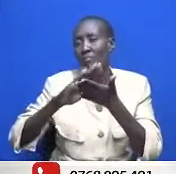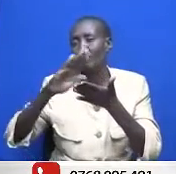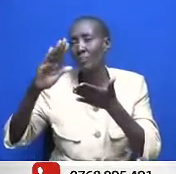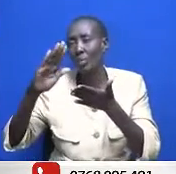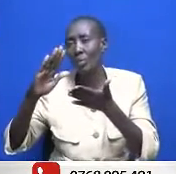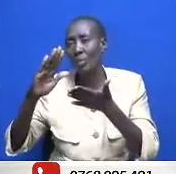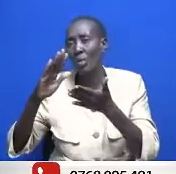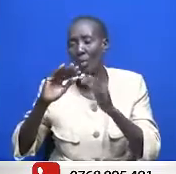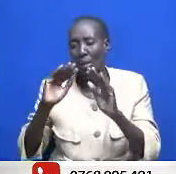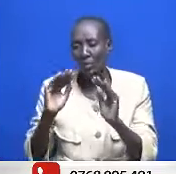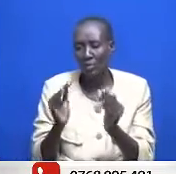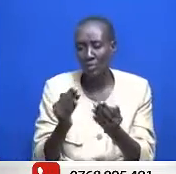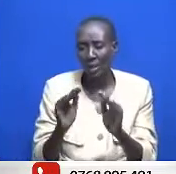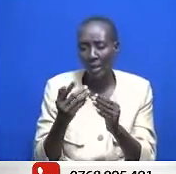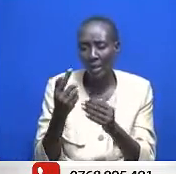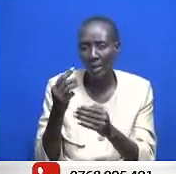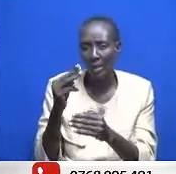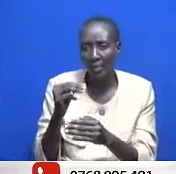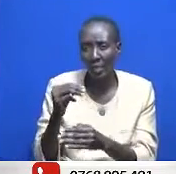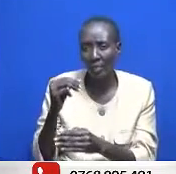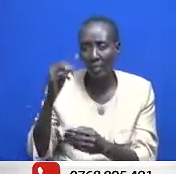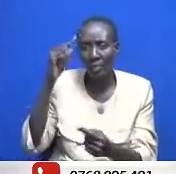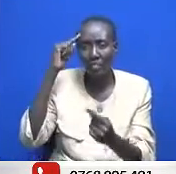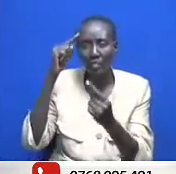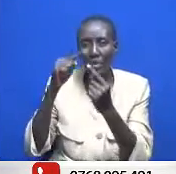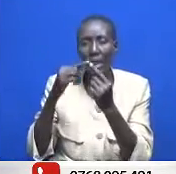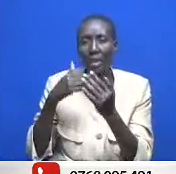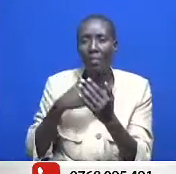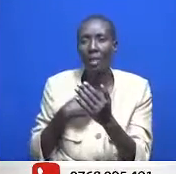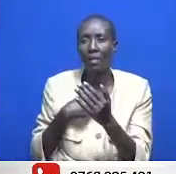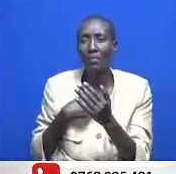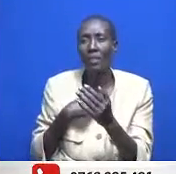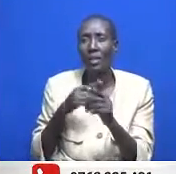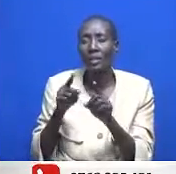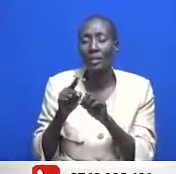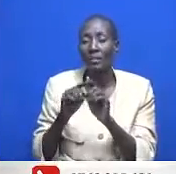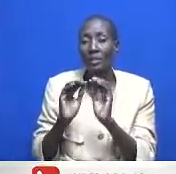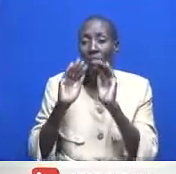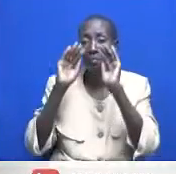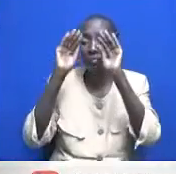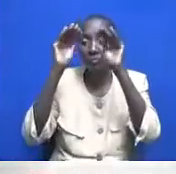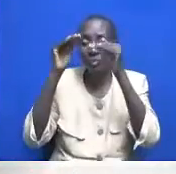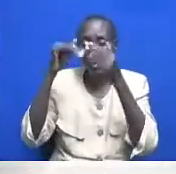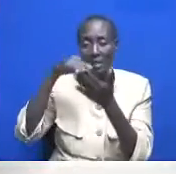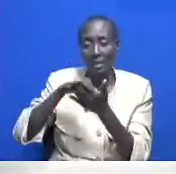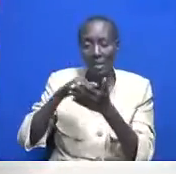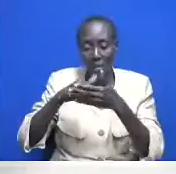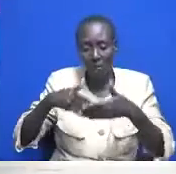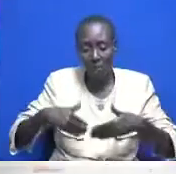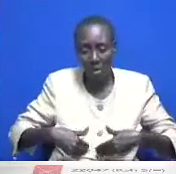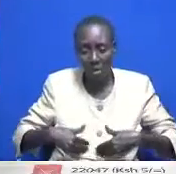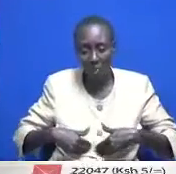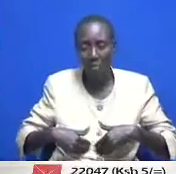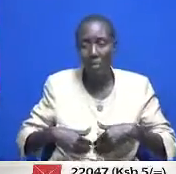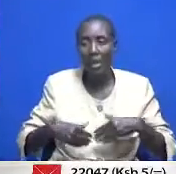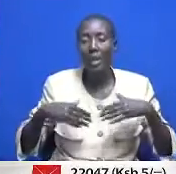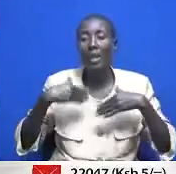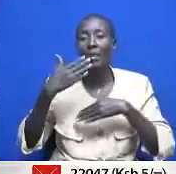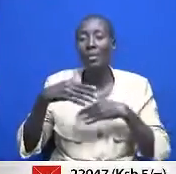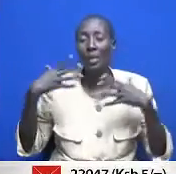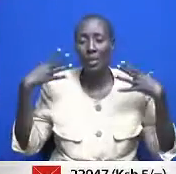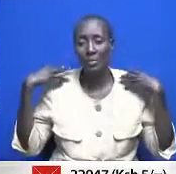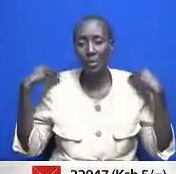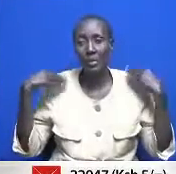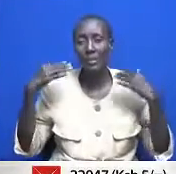want to encourage them to have dreams. Kituo hiki kina makocha watatu wa mchezo wa vikapu ambao hushirikisha vijana hawa kwenye mazoezi ya kila siku baada ya shughuli